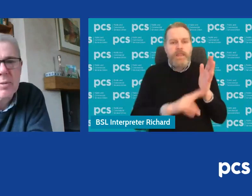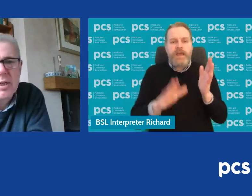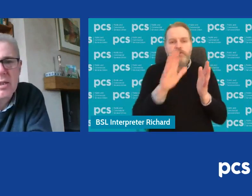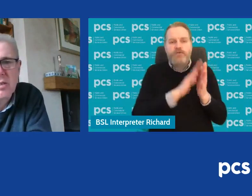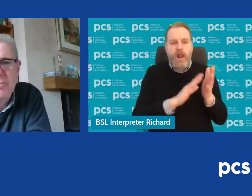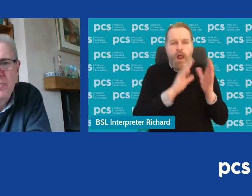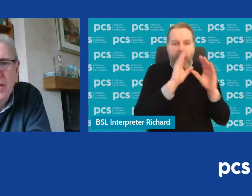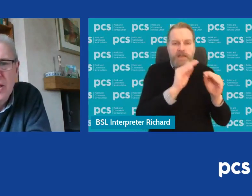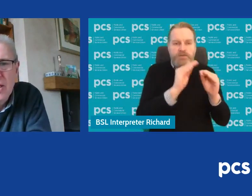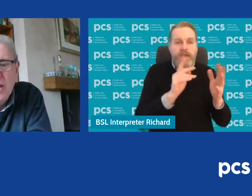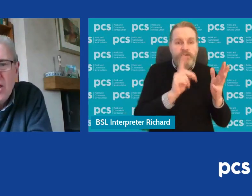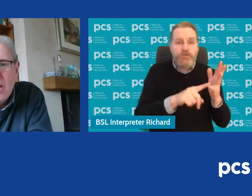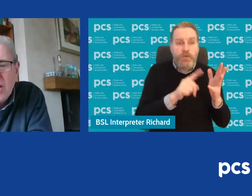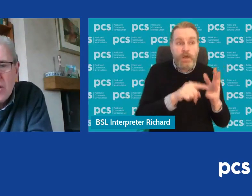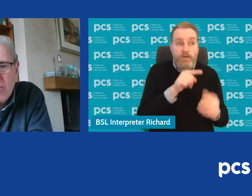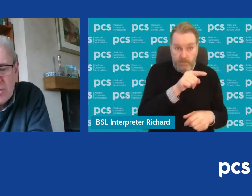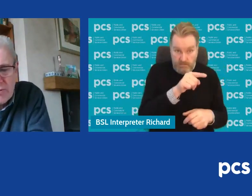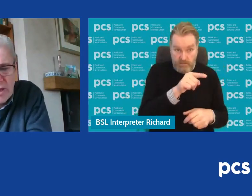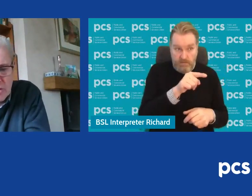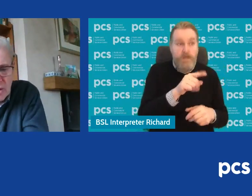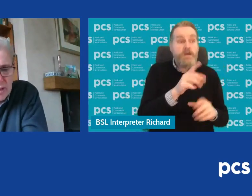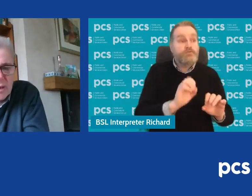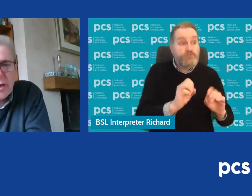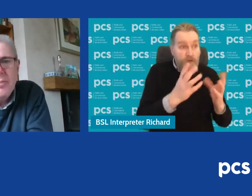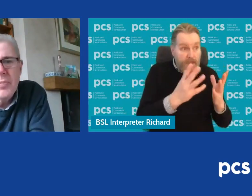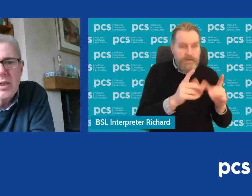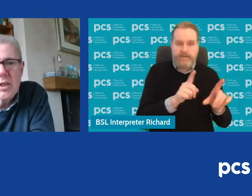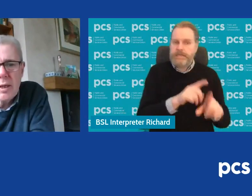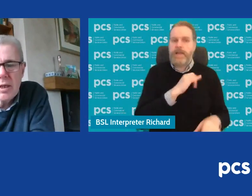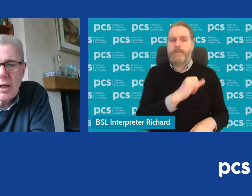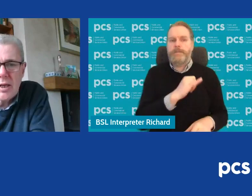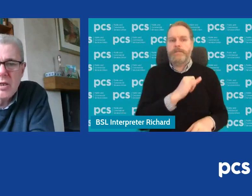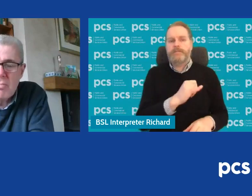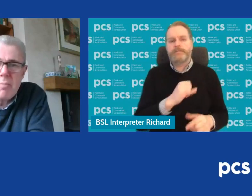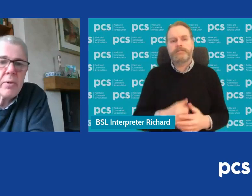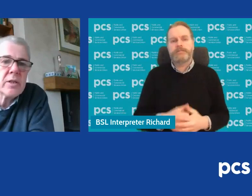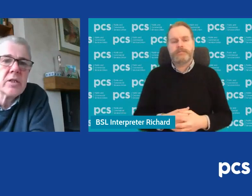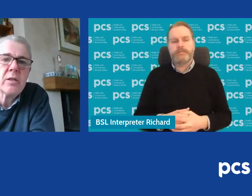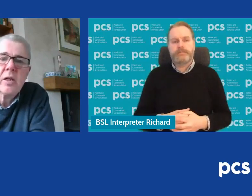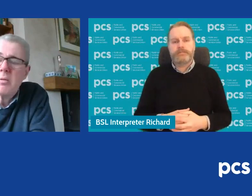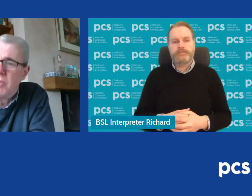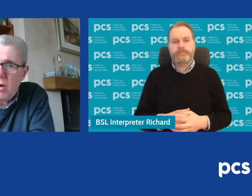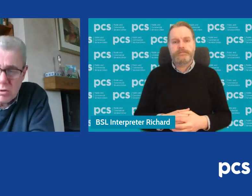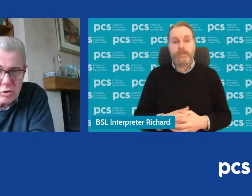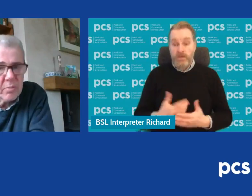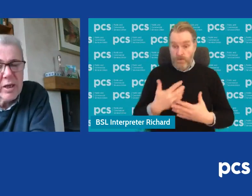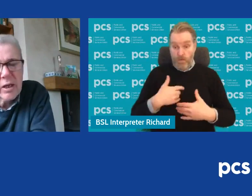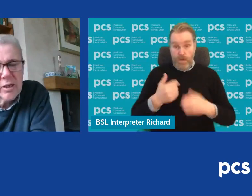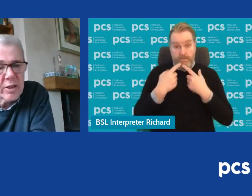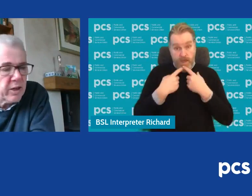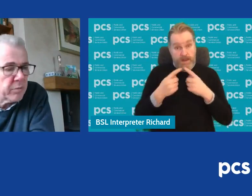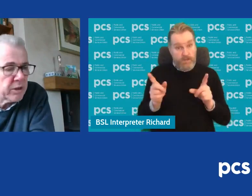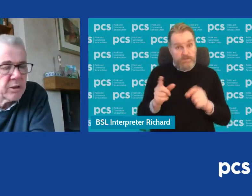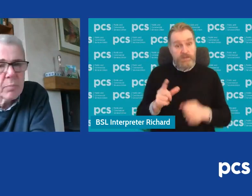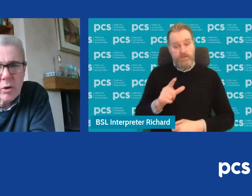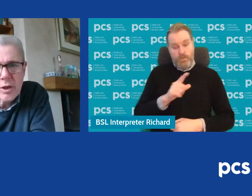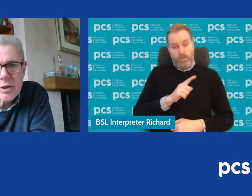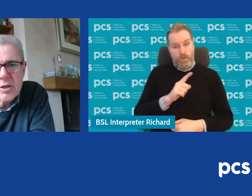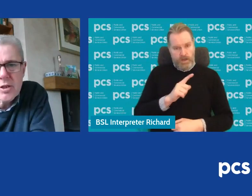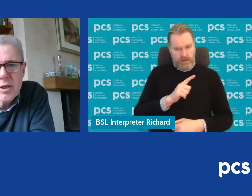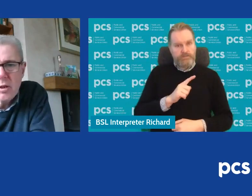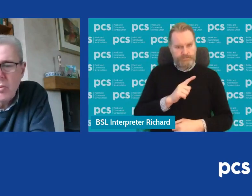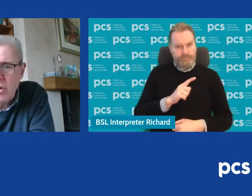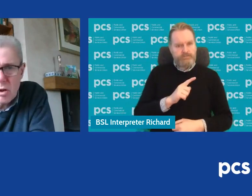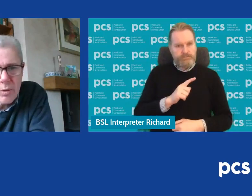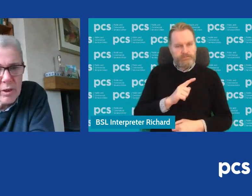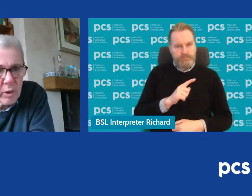same time as us. Now, the reason we've announced all that tonight is to make it clear to members, but also to make it clear to the government and